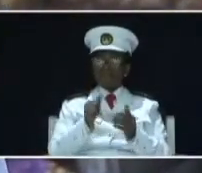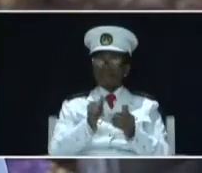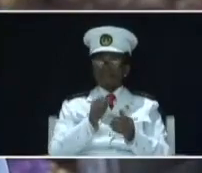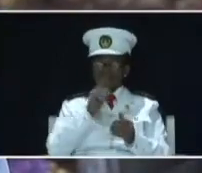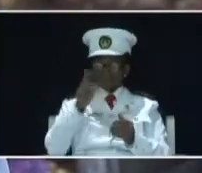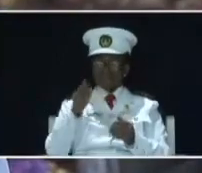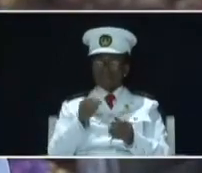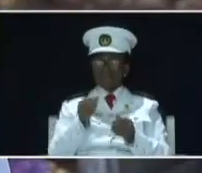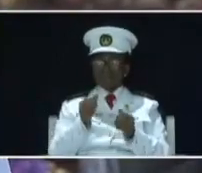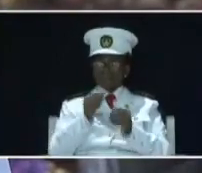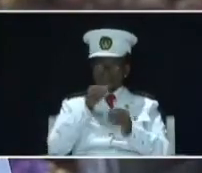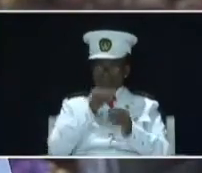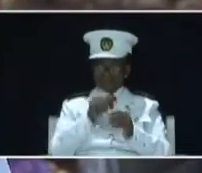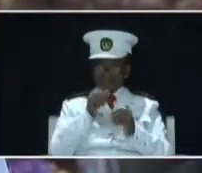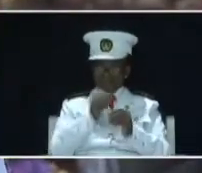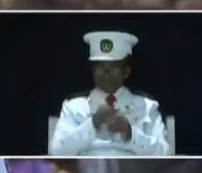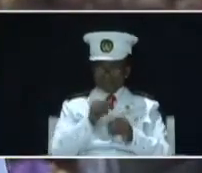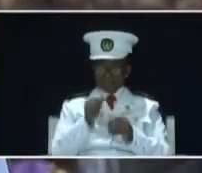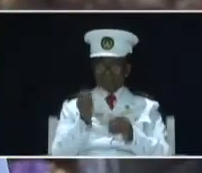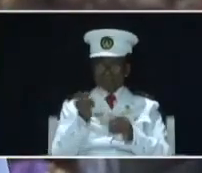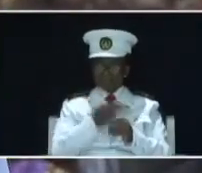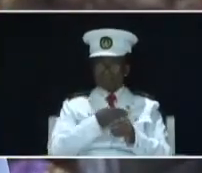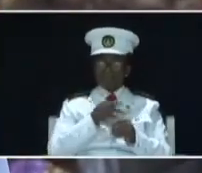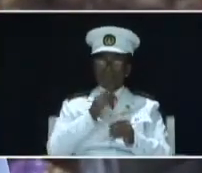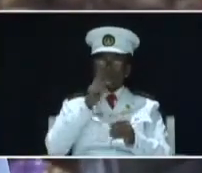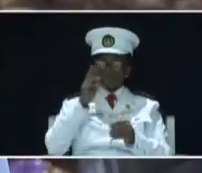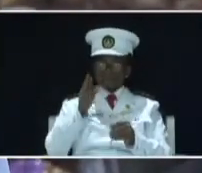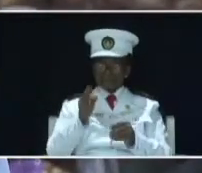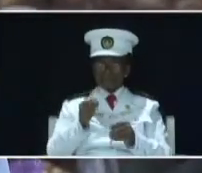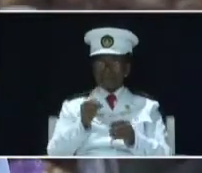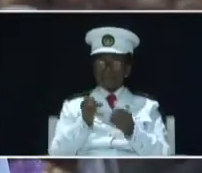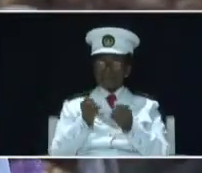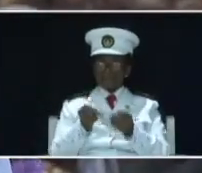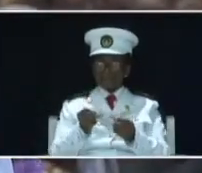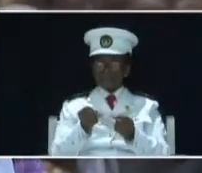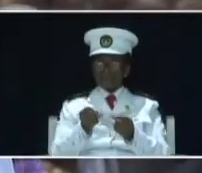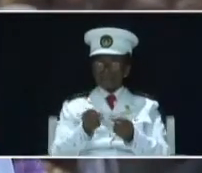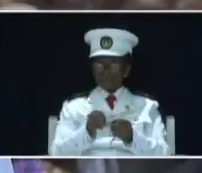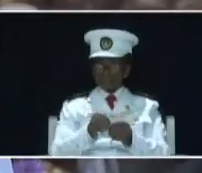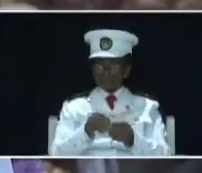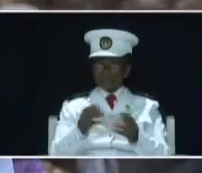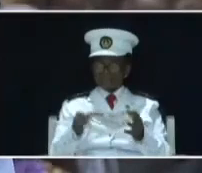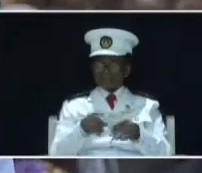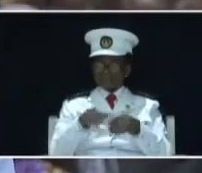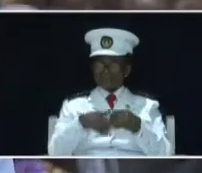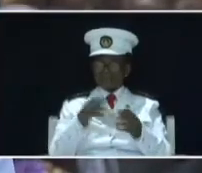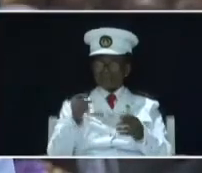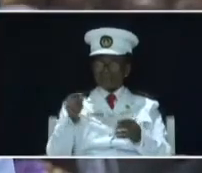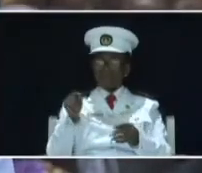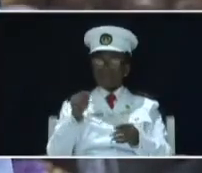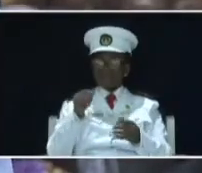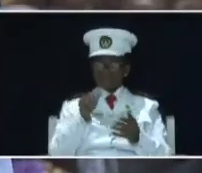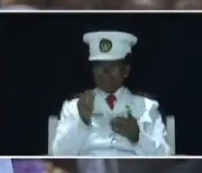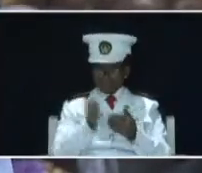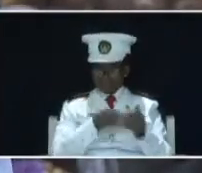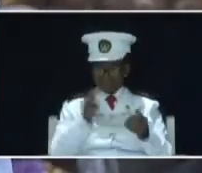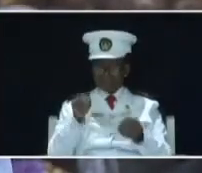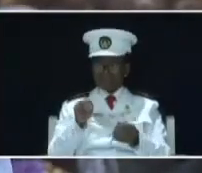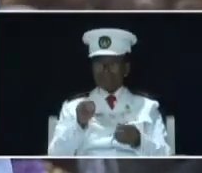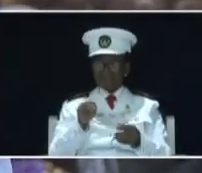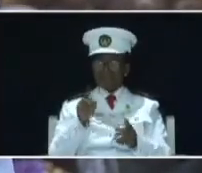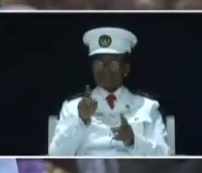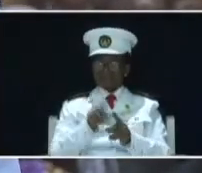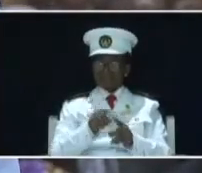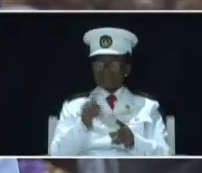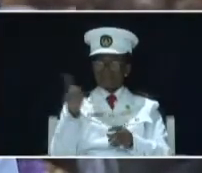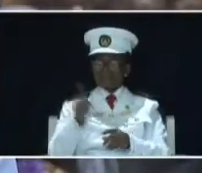I want to assure you, you become his partner. Wherever you go, his bodyguard will go with